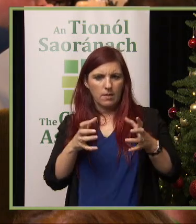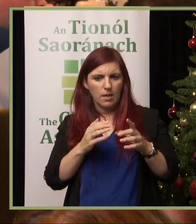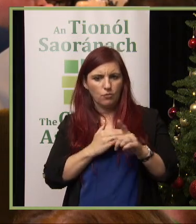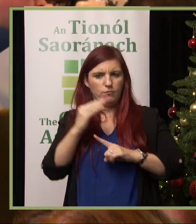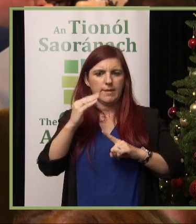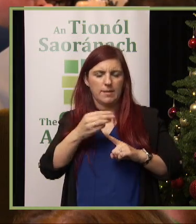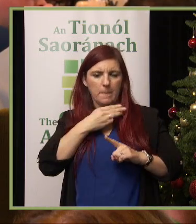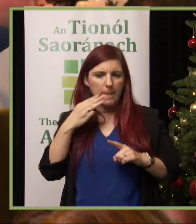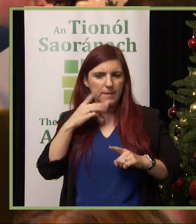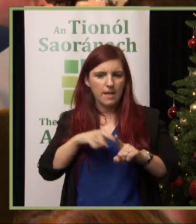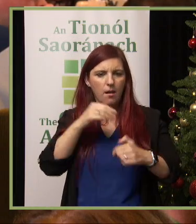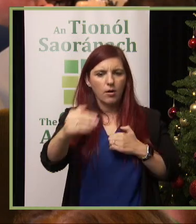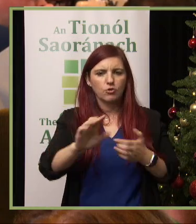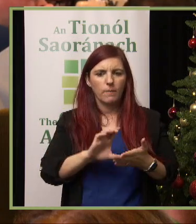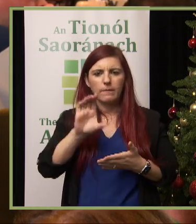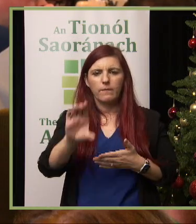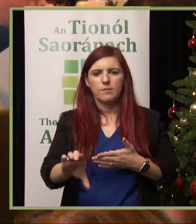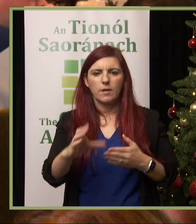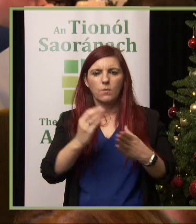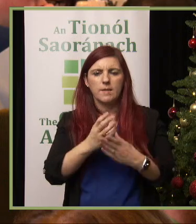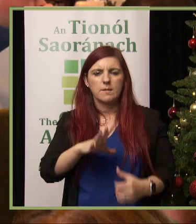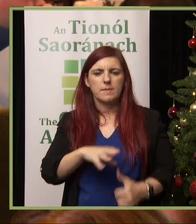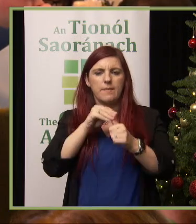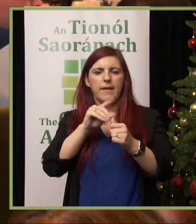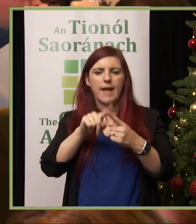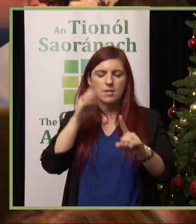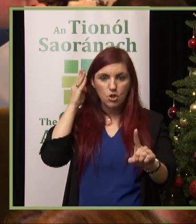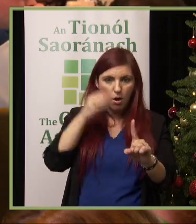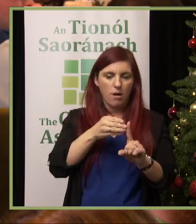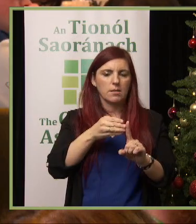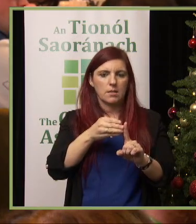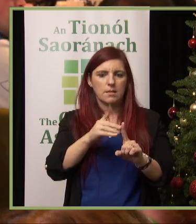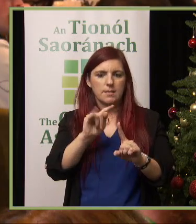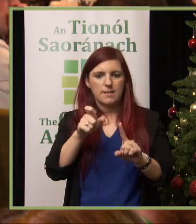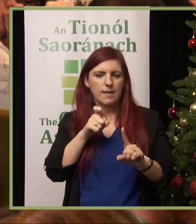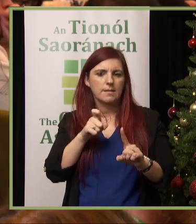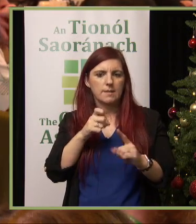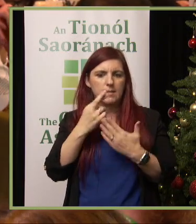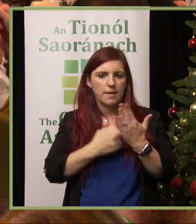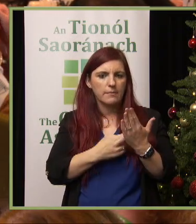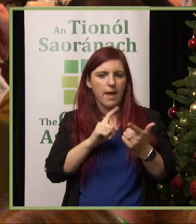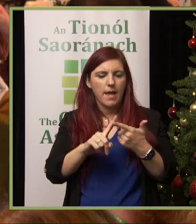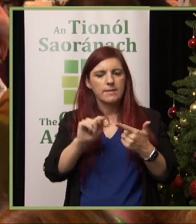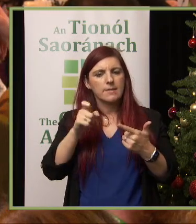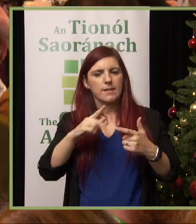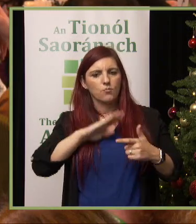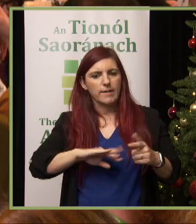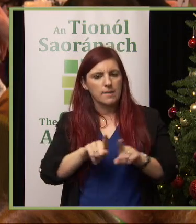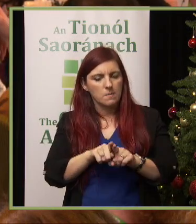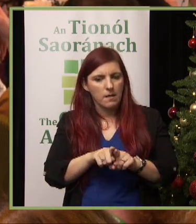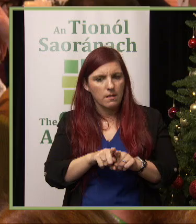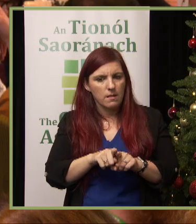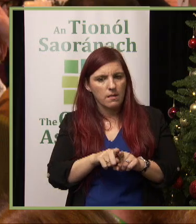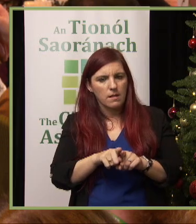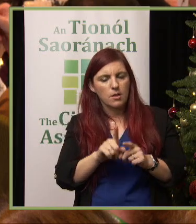long-term funding with specific and targeted tax incentives and tax breaks